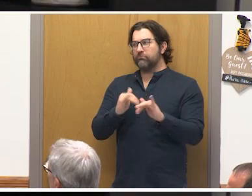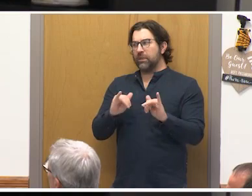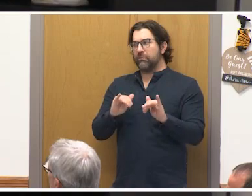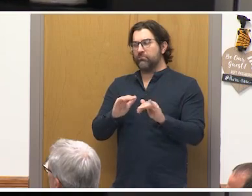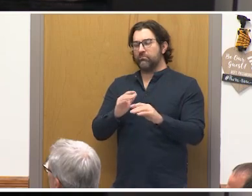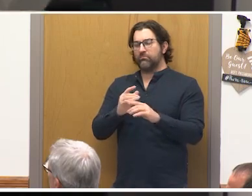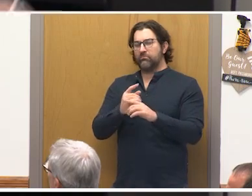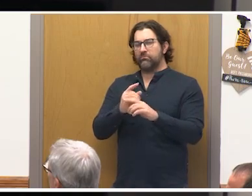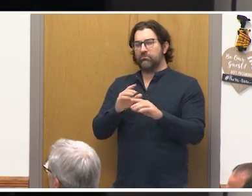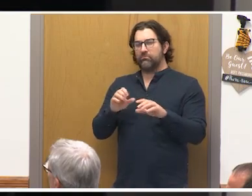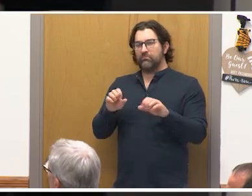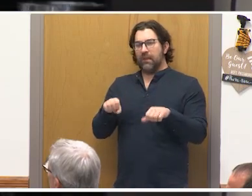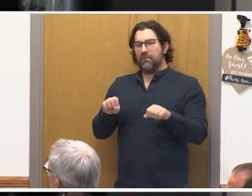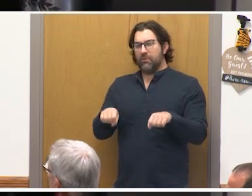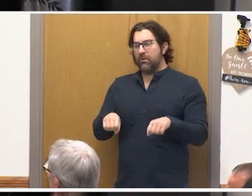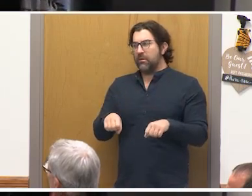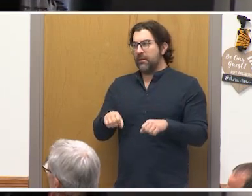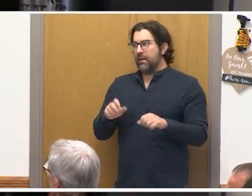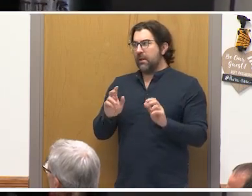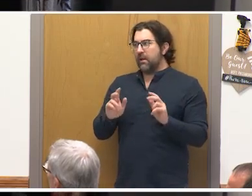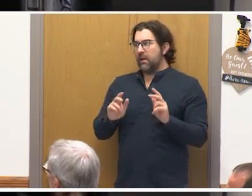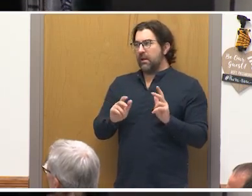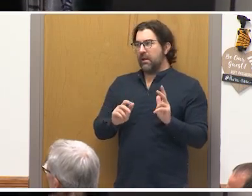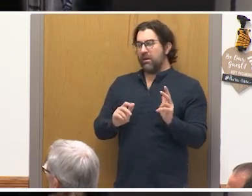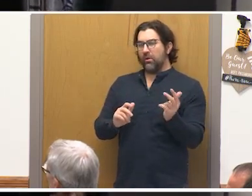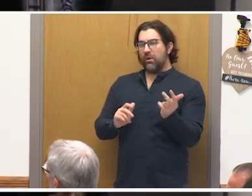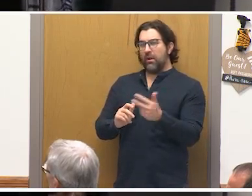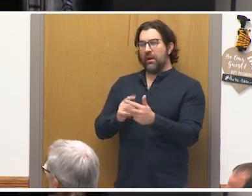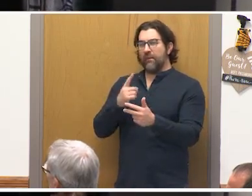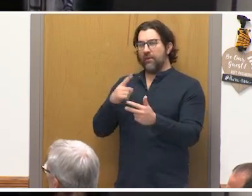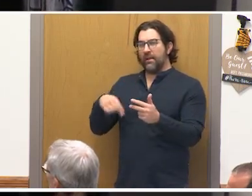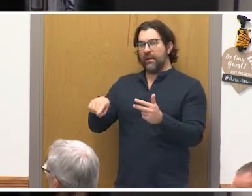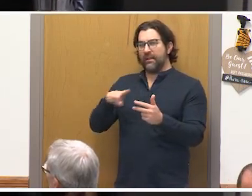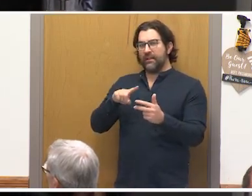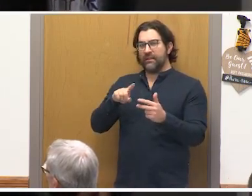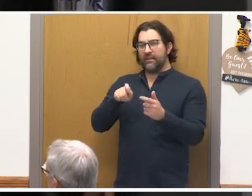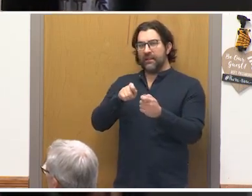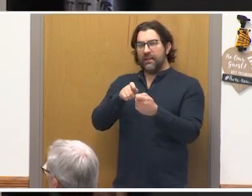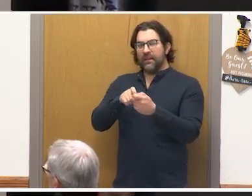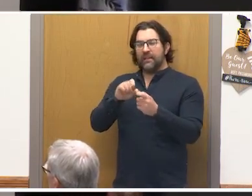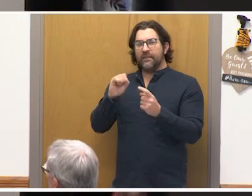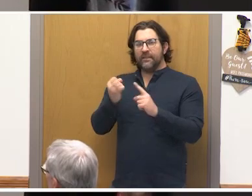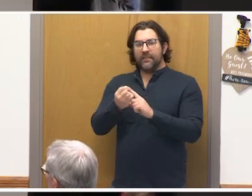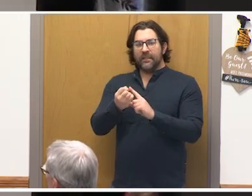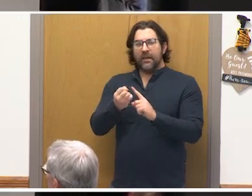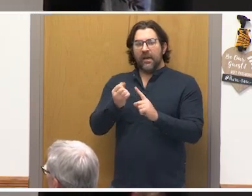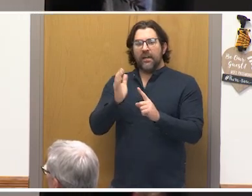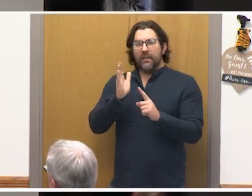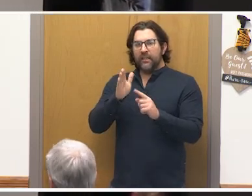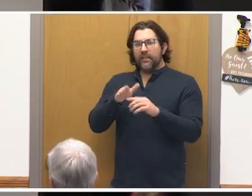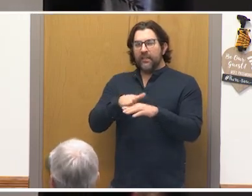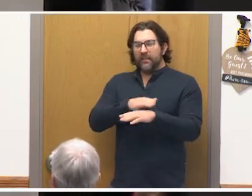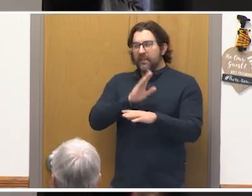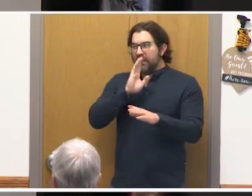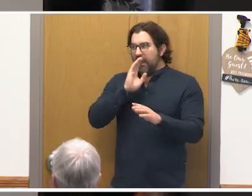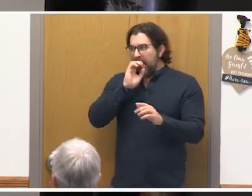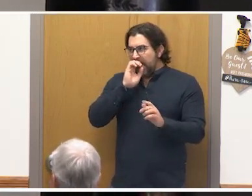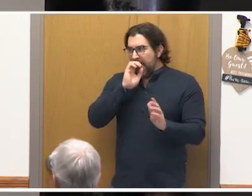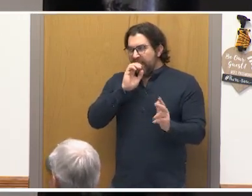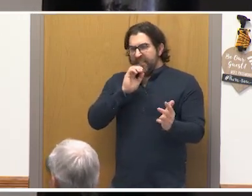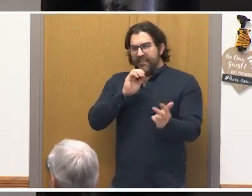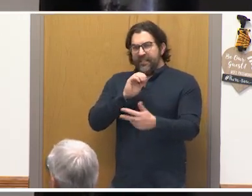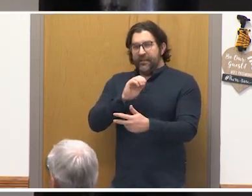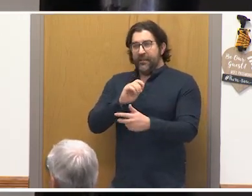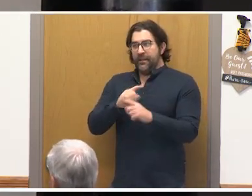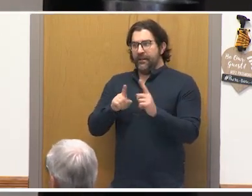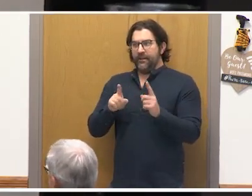turn for them to make. So these are right-sized for those conditions. So it will be a slower turn, but it's not going to be one that